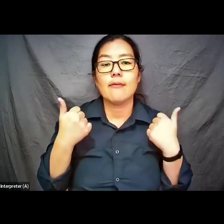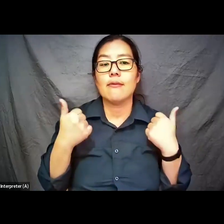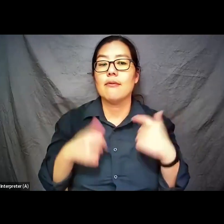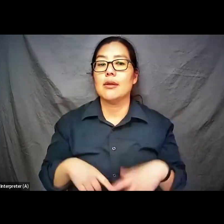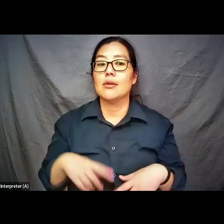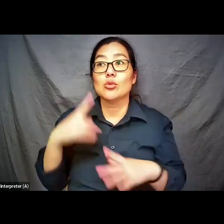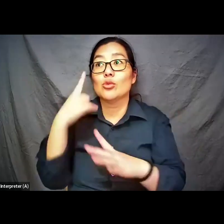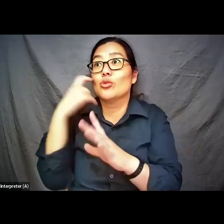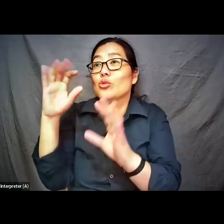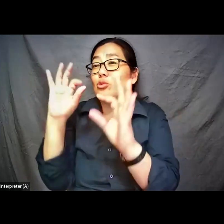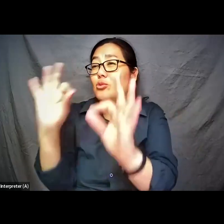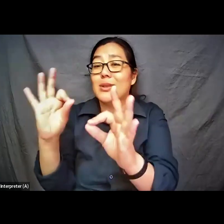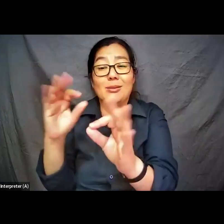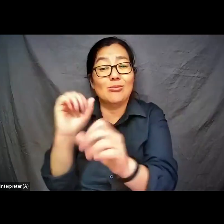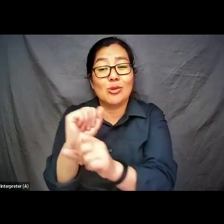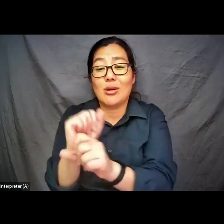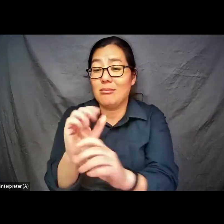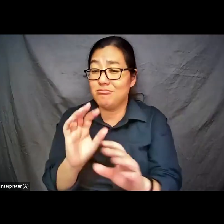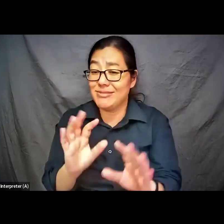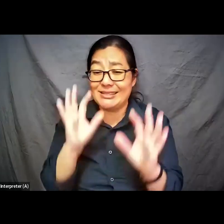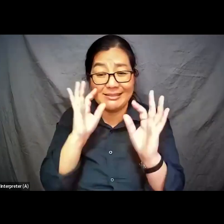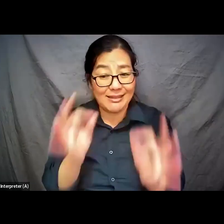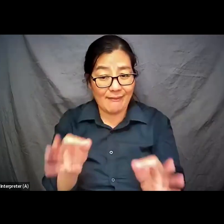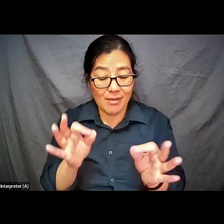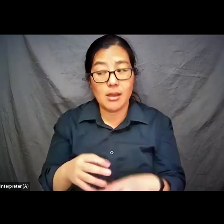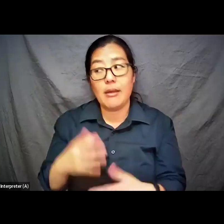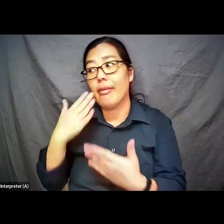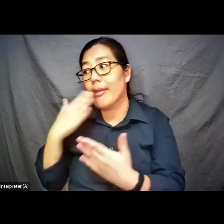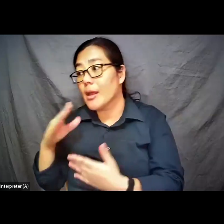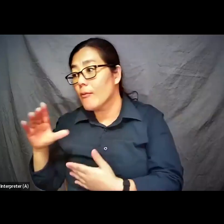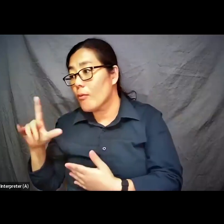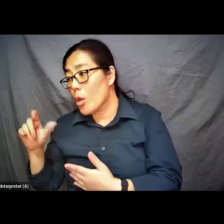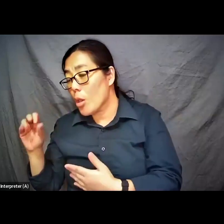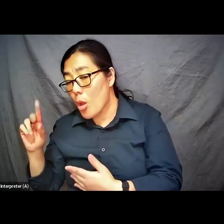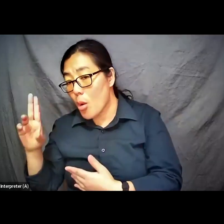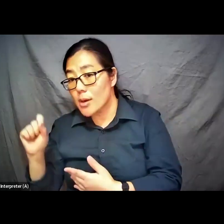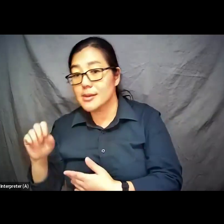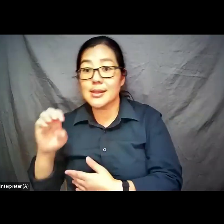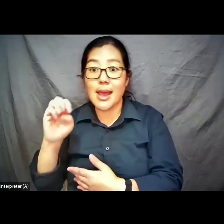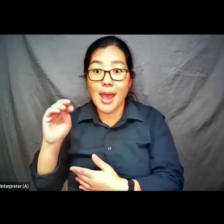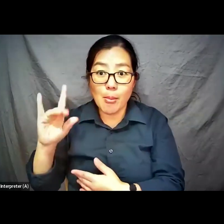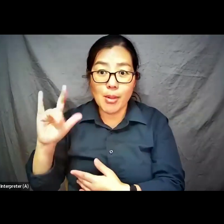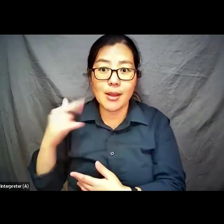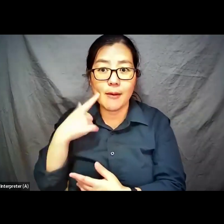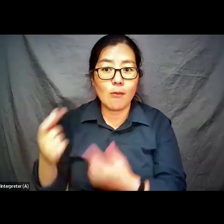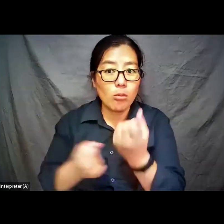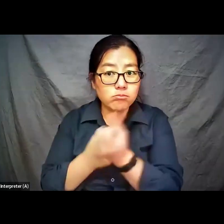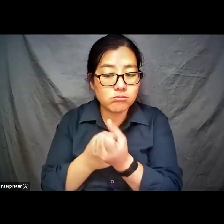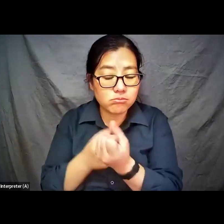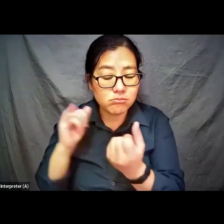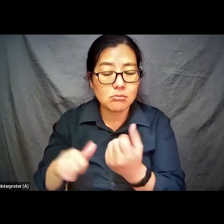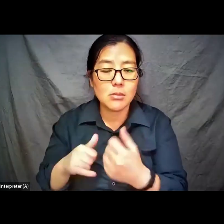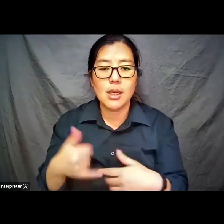So that's all I wanted to share. Thank you so much for having us in this fellowship.